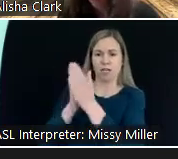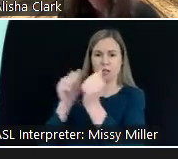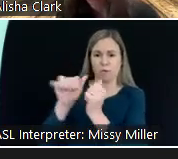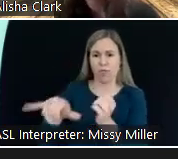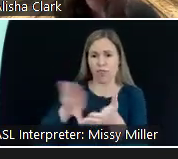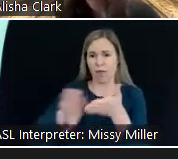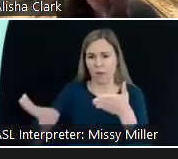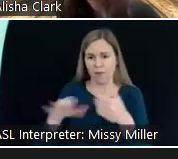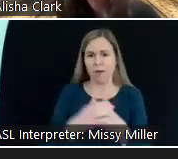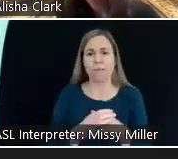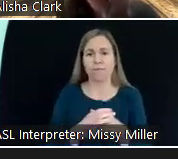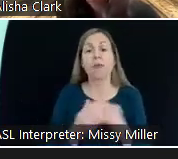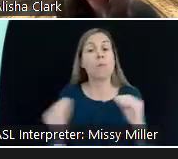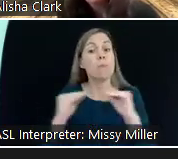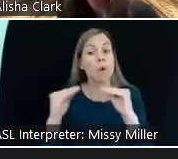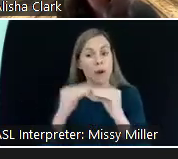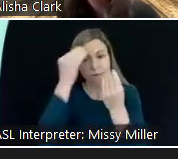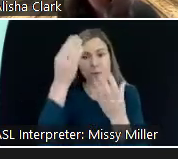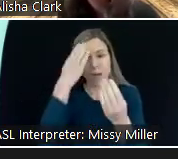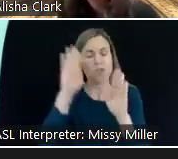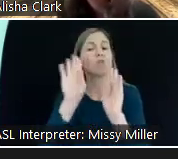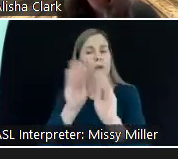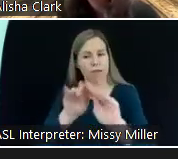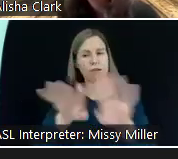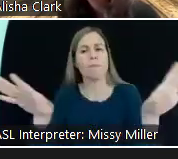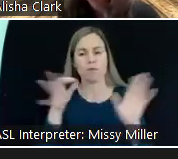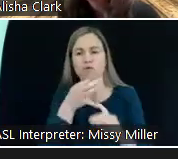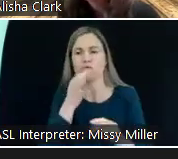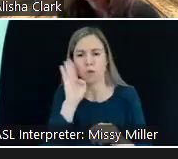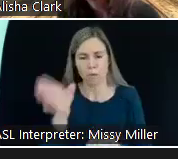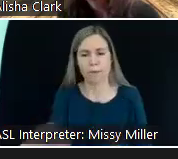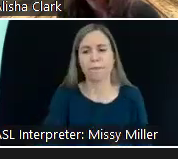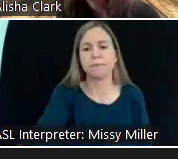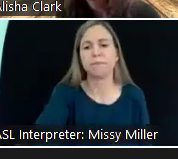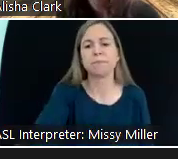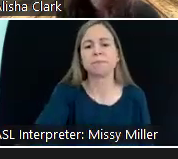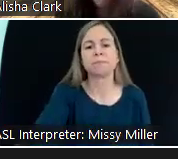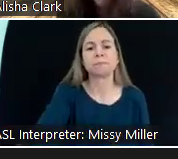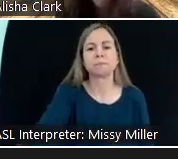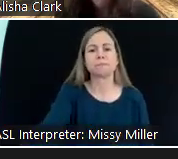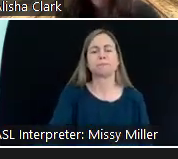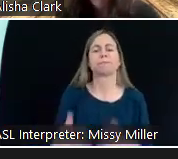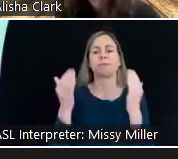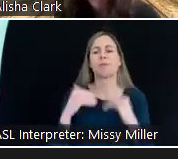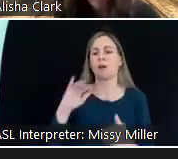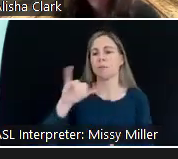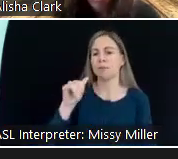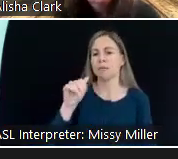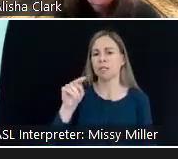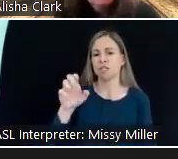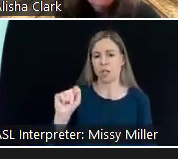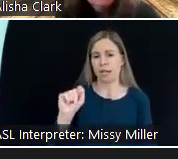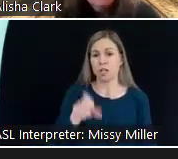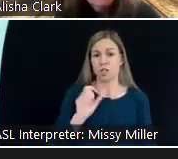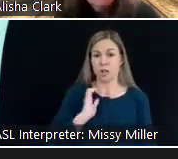And further information will be coming out as well. This question is from Janet. Should our clients apply for